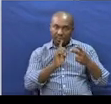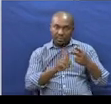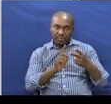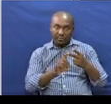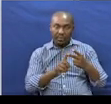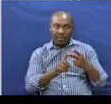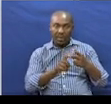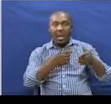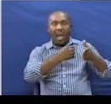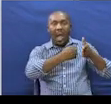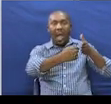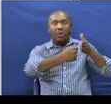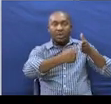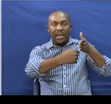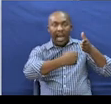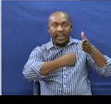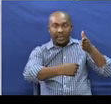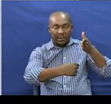outline